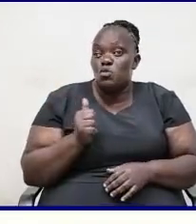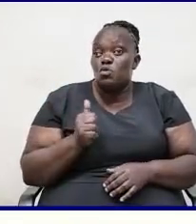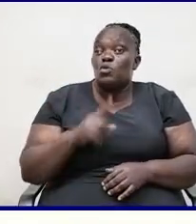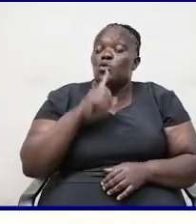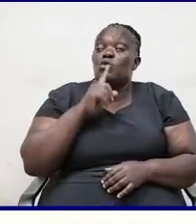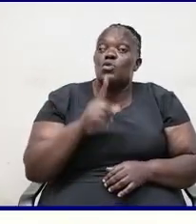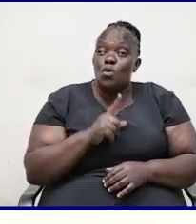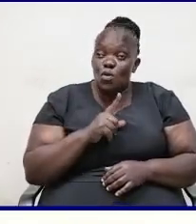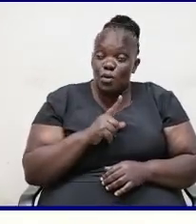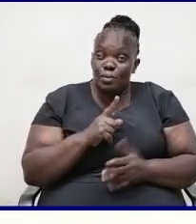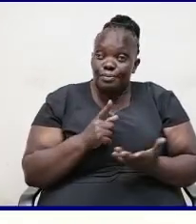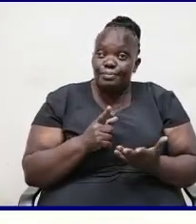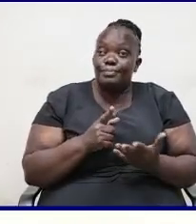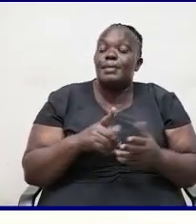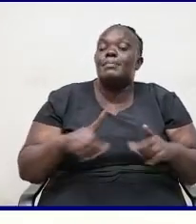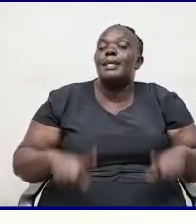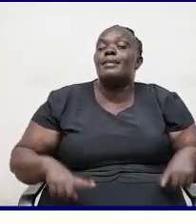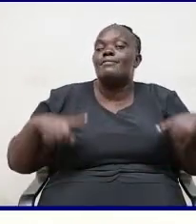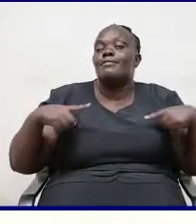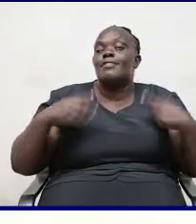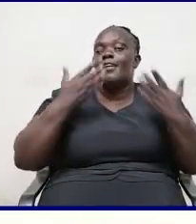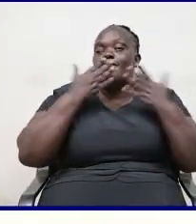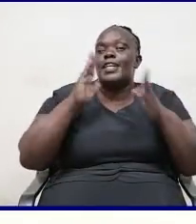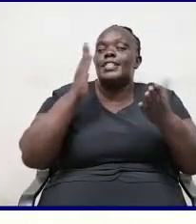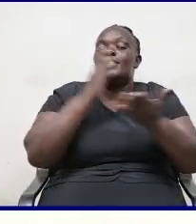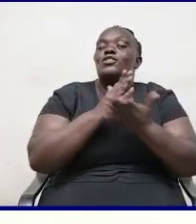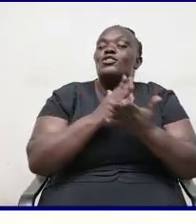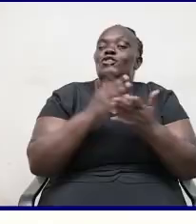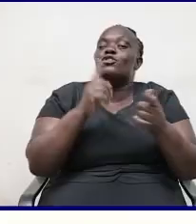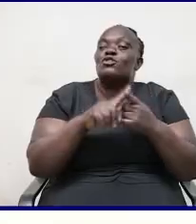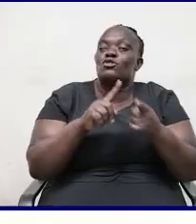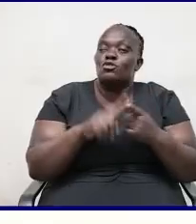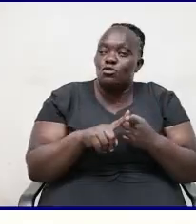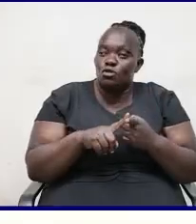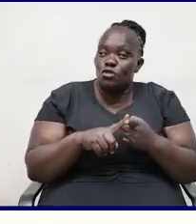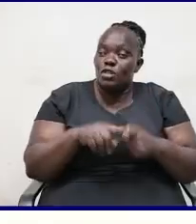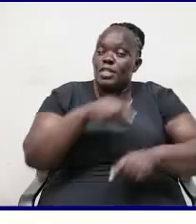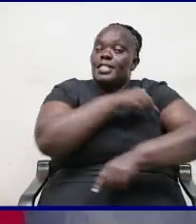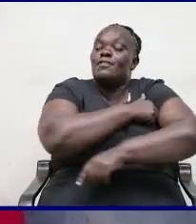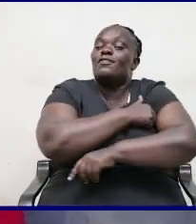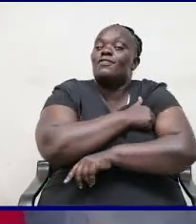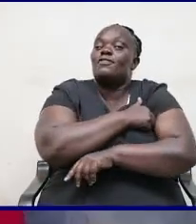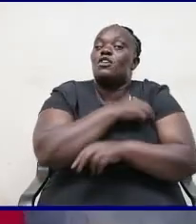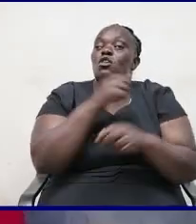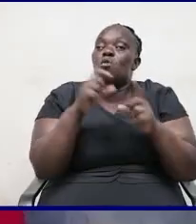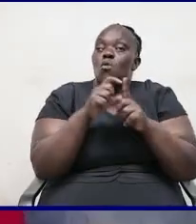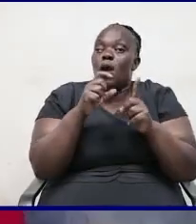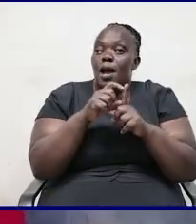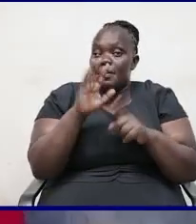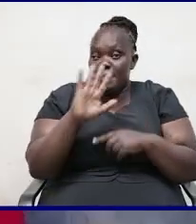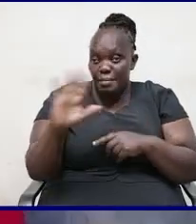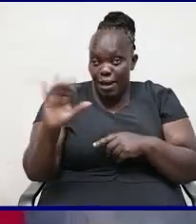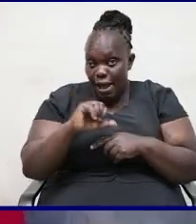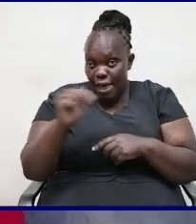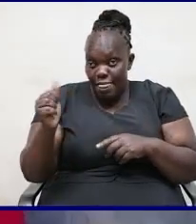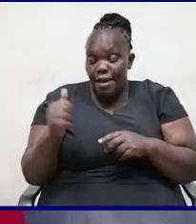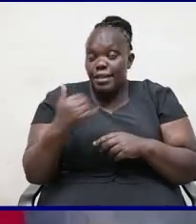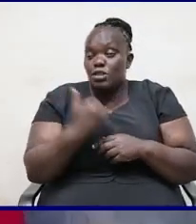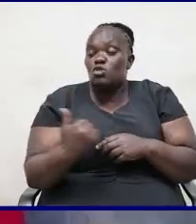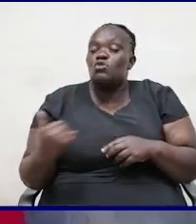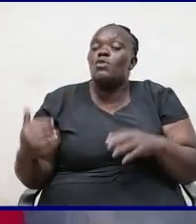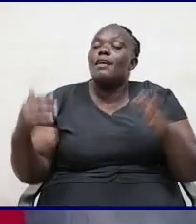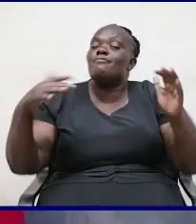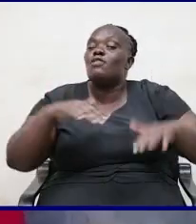And so I survived. True to the chief's word, actually the other children dropped